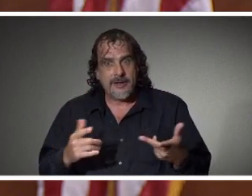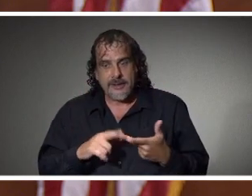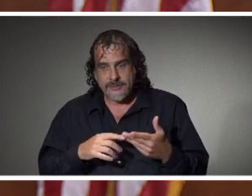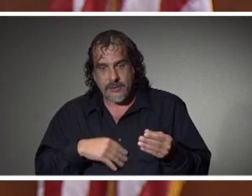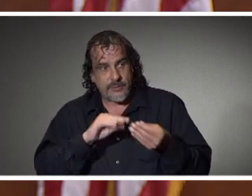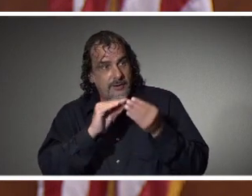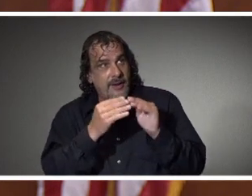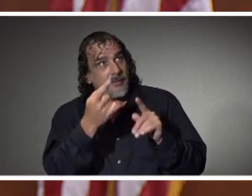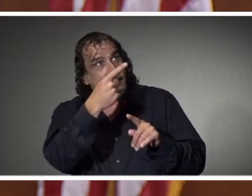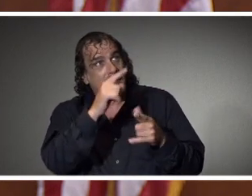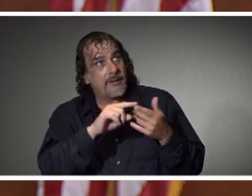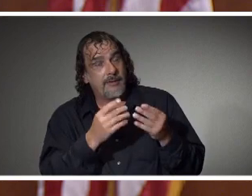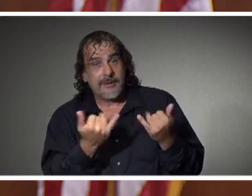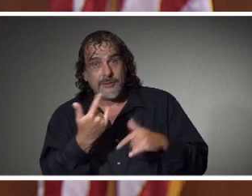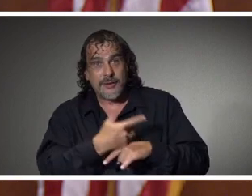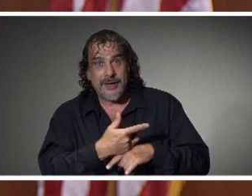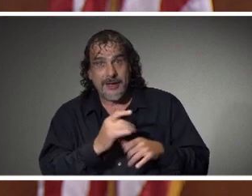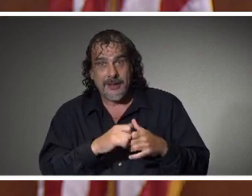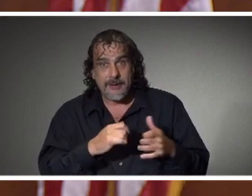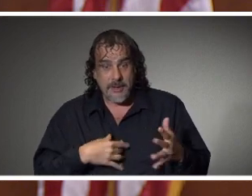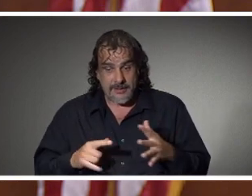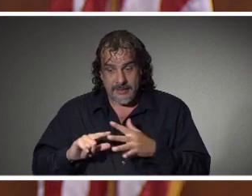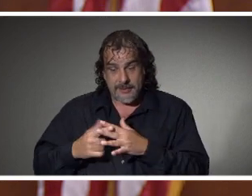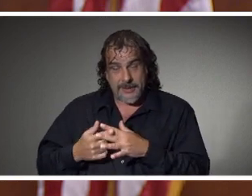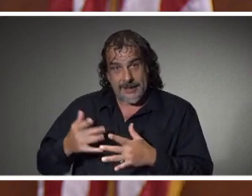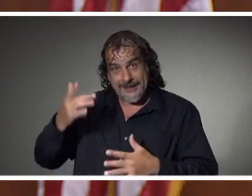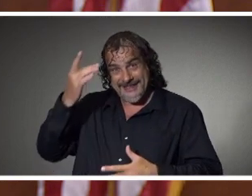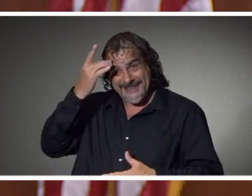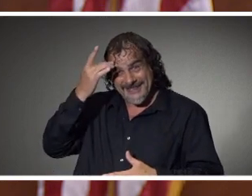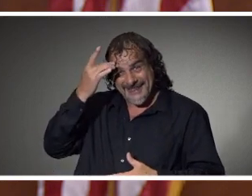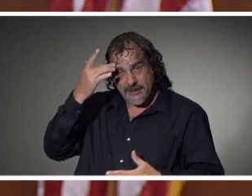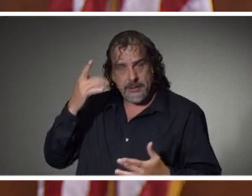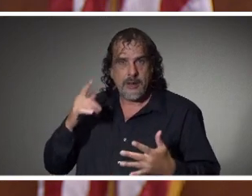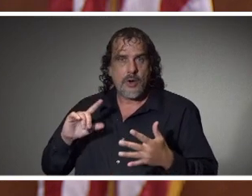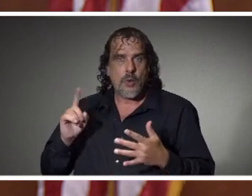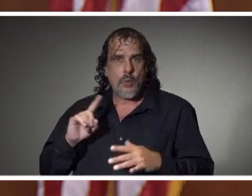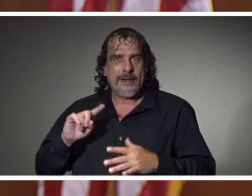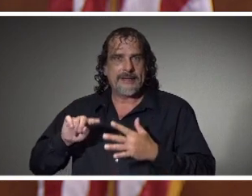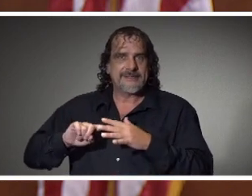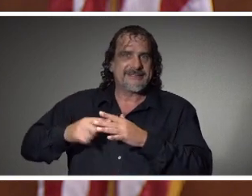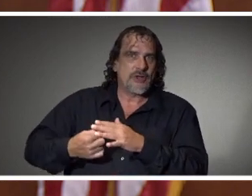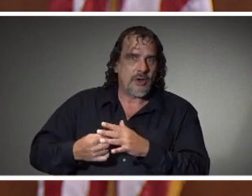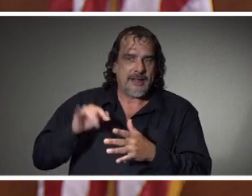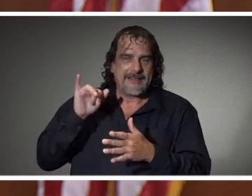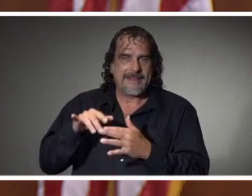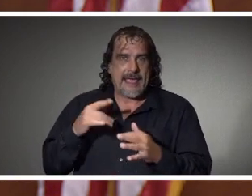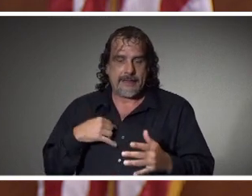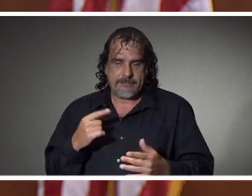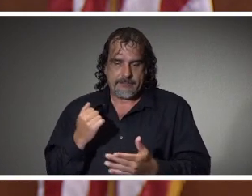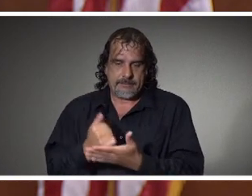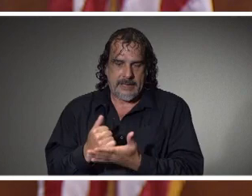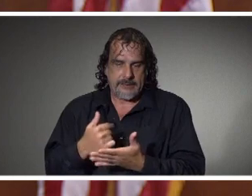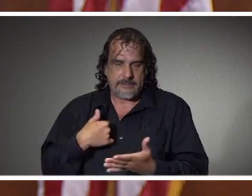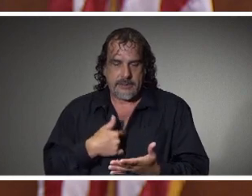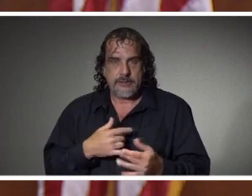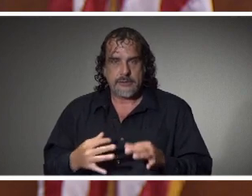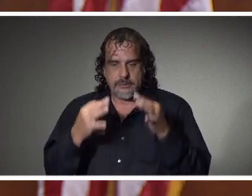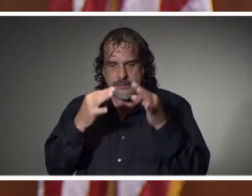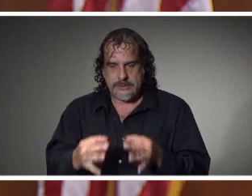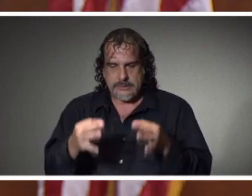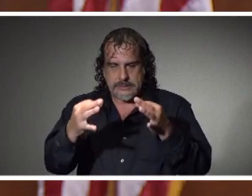today, but that date of onset of illness chart is critically important to the decision making that Dr. Dobbs and I have